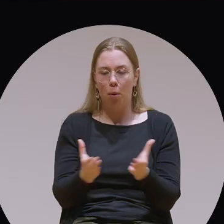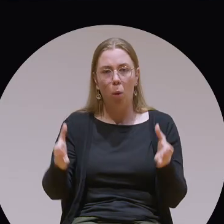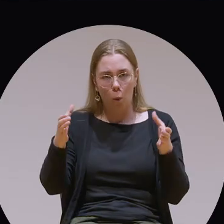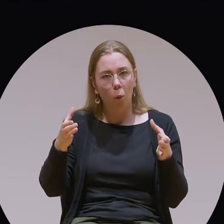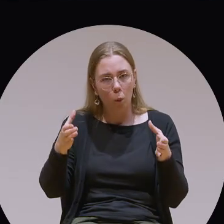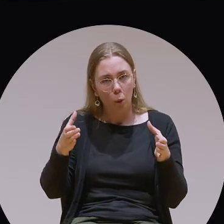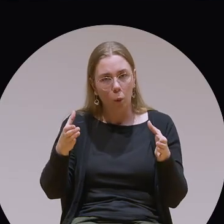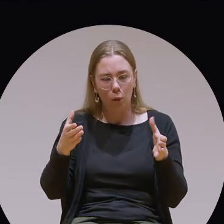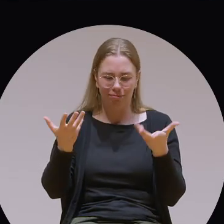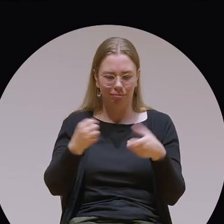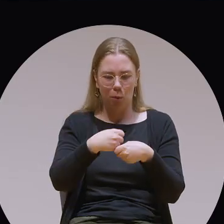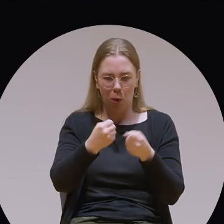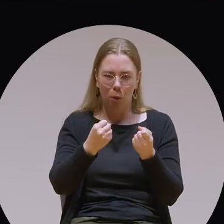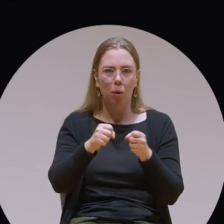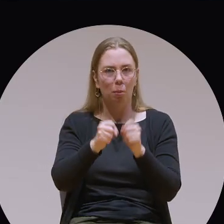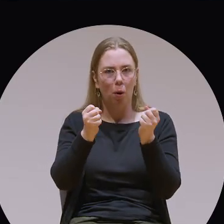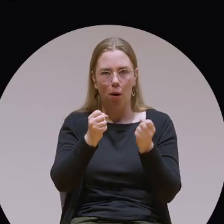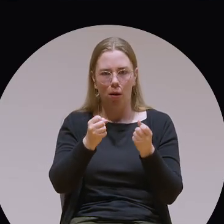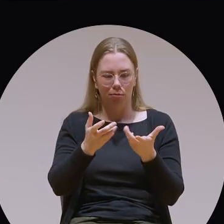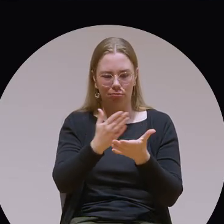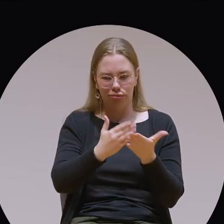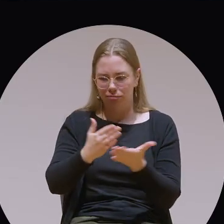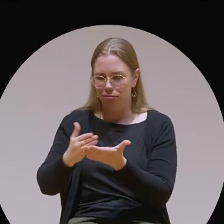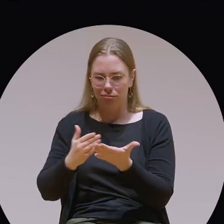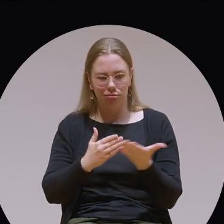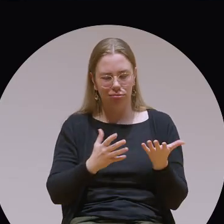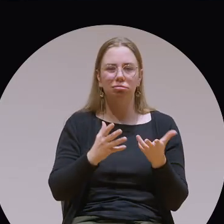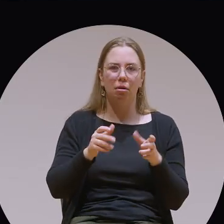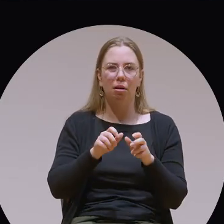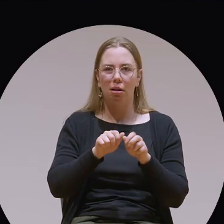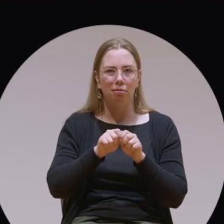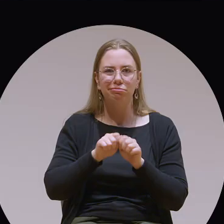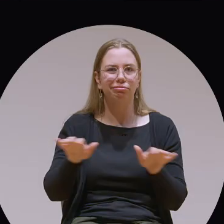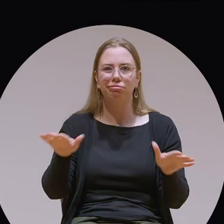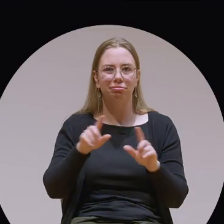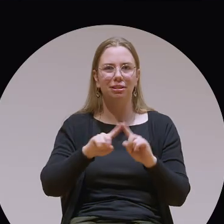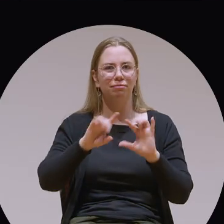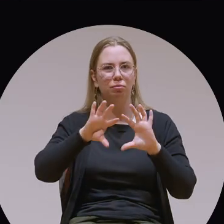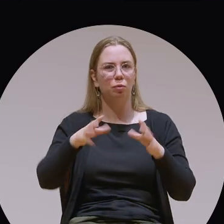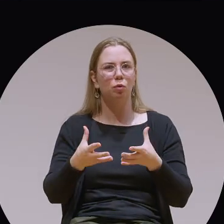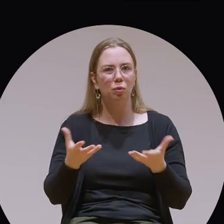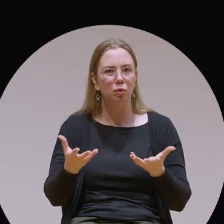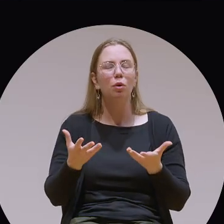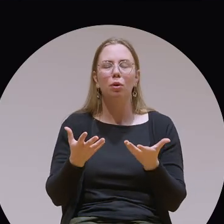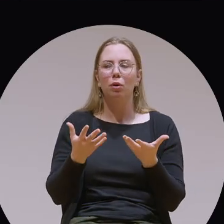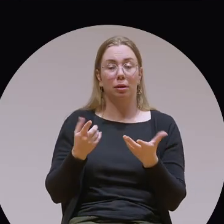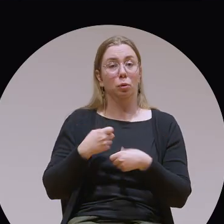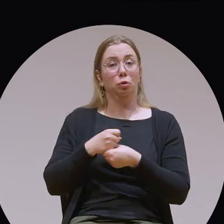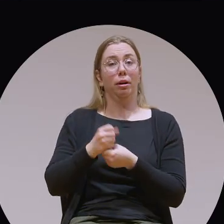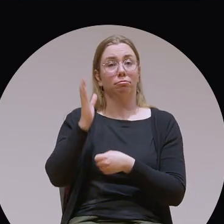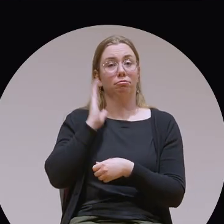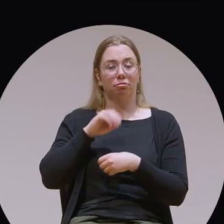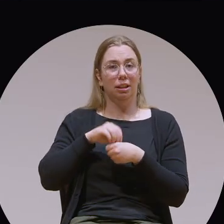bowl created in Italy, in southern Italy, in antiquity. And